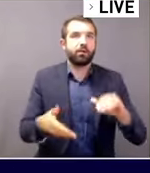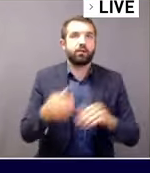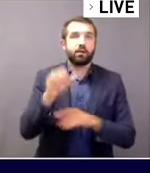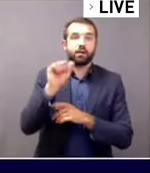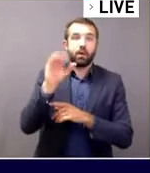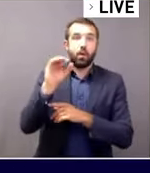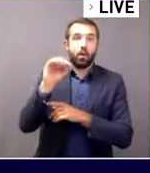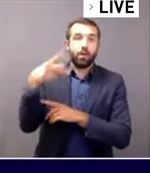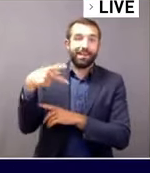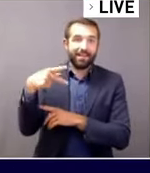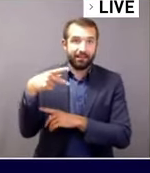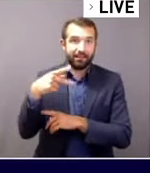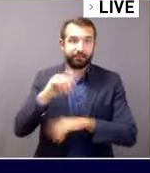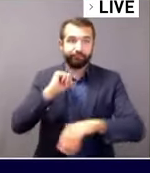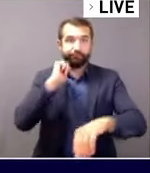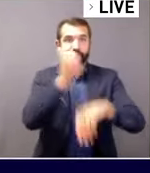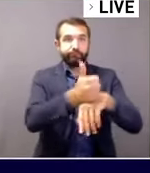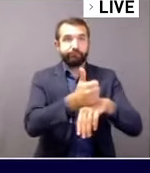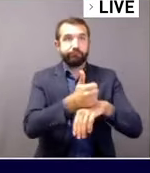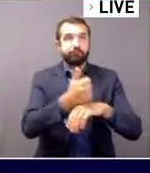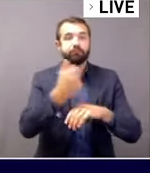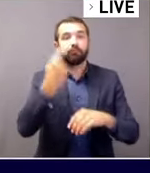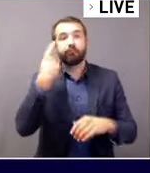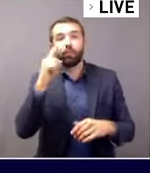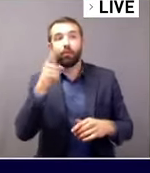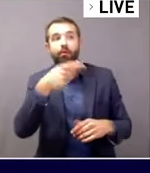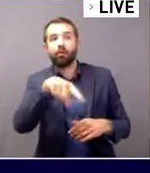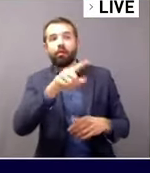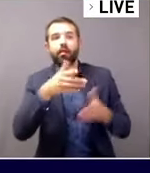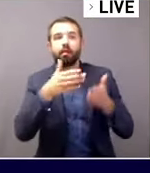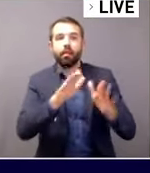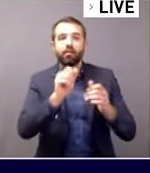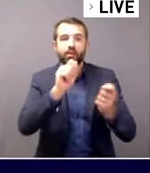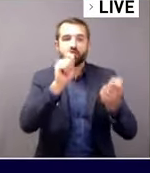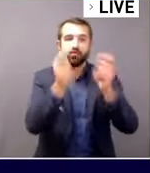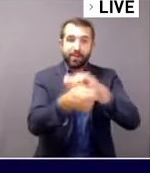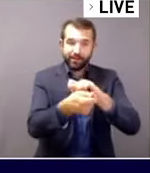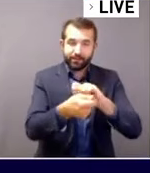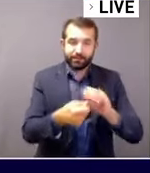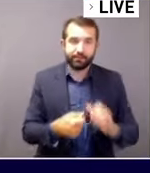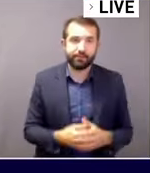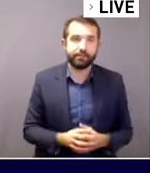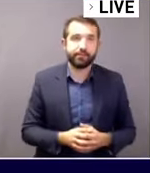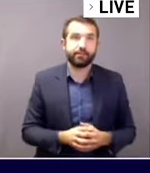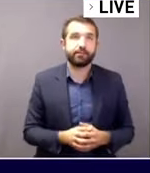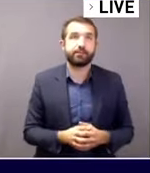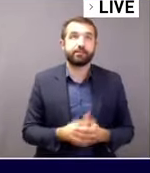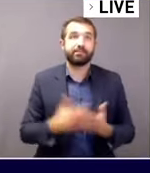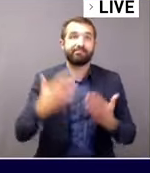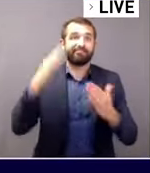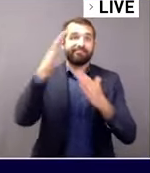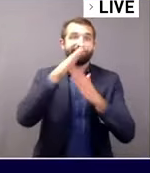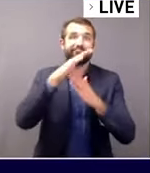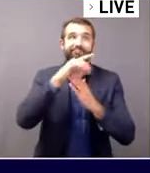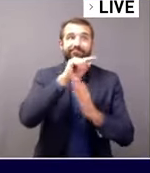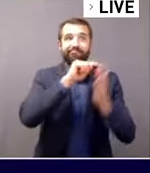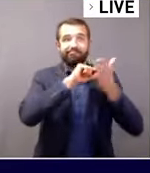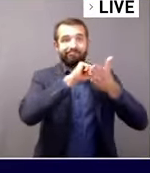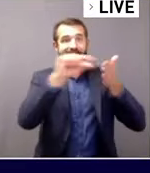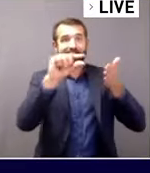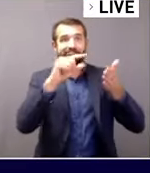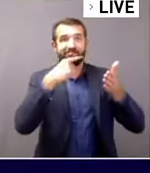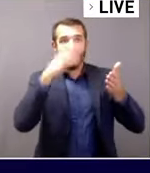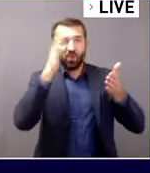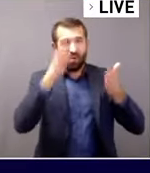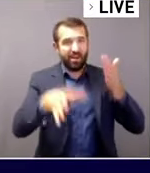that changing science. That's why right on the top of that document, we note that there will be revisions to it, and we provide